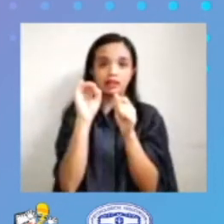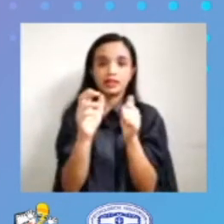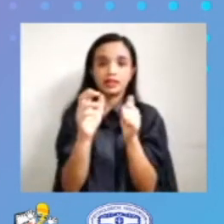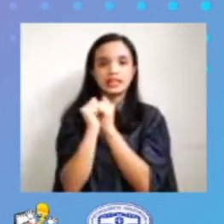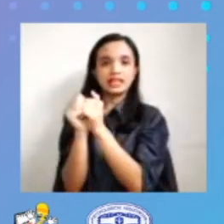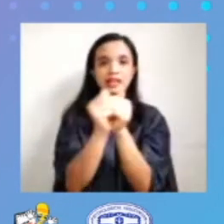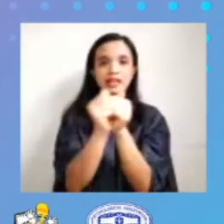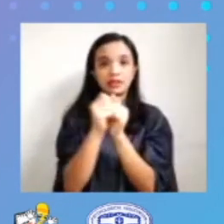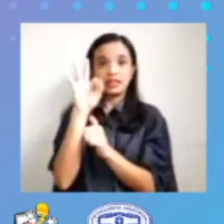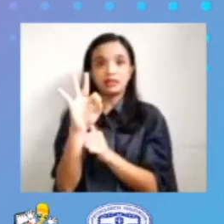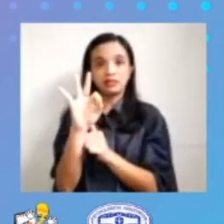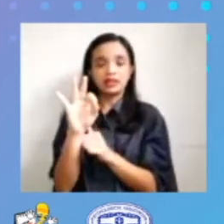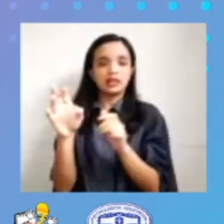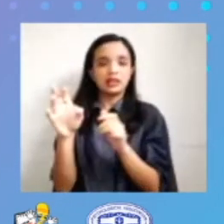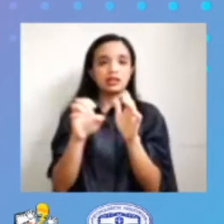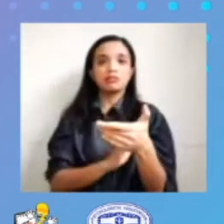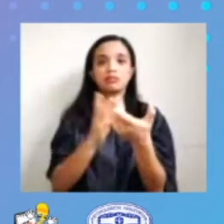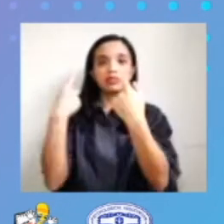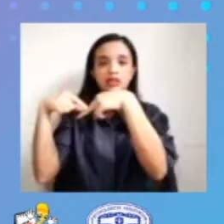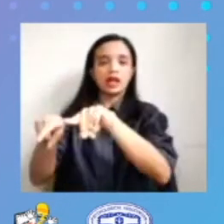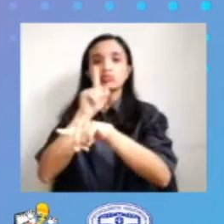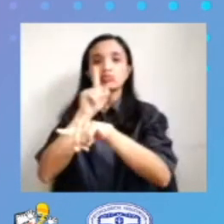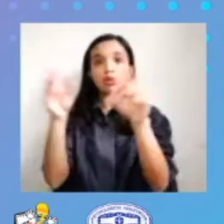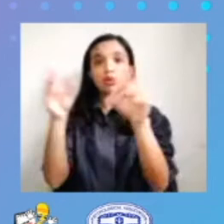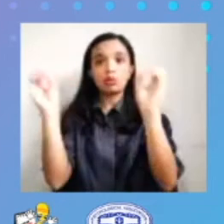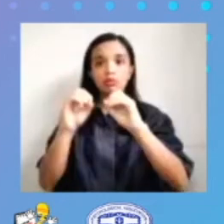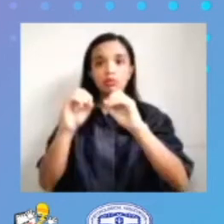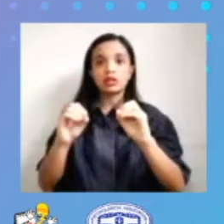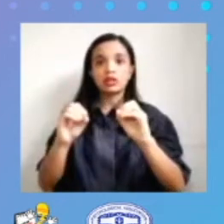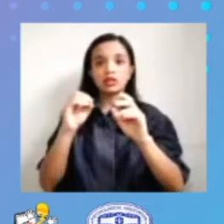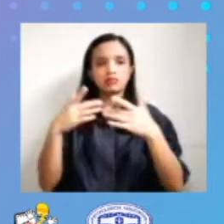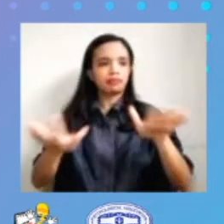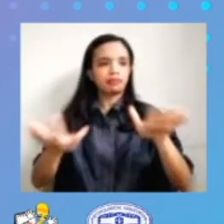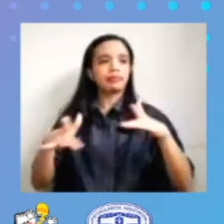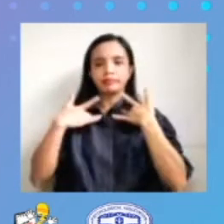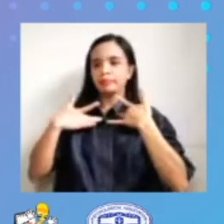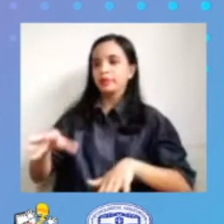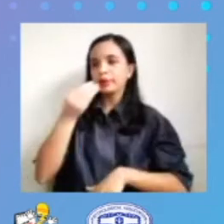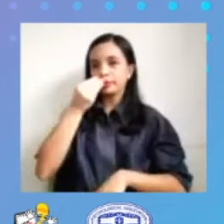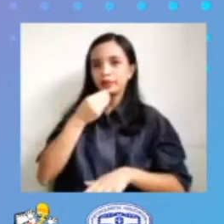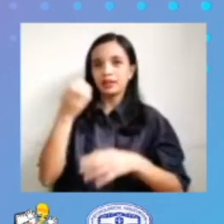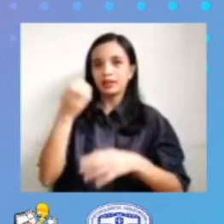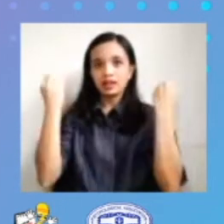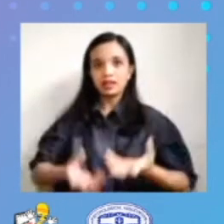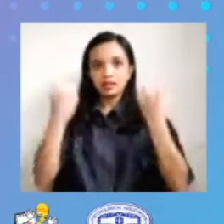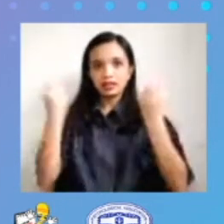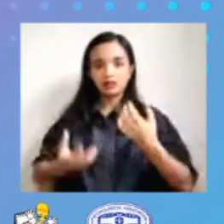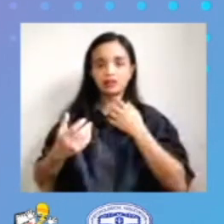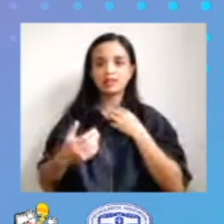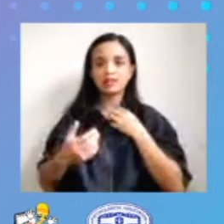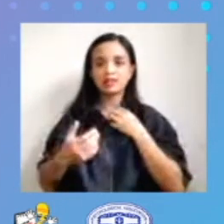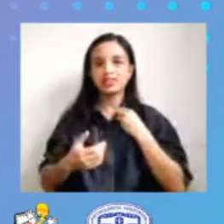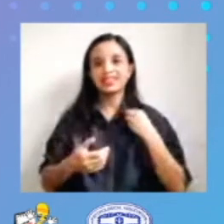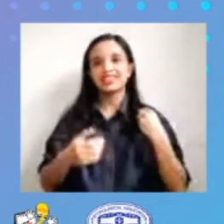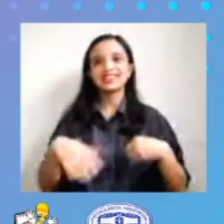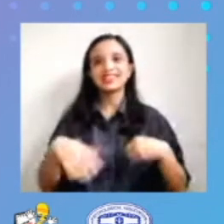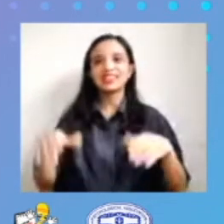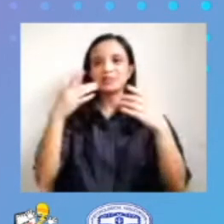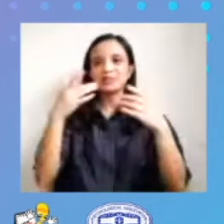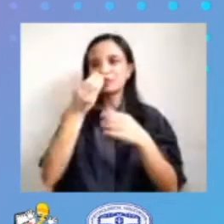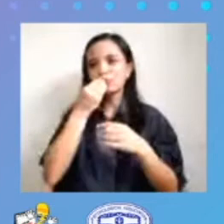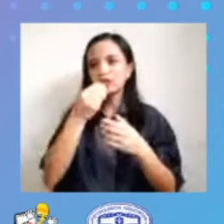actually don't look at siguro exercise as if it were on the top of the staircase. Kasi that way, parang it seems